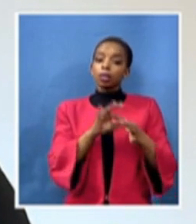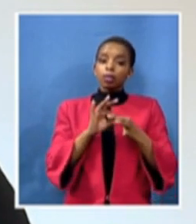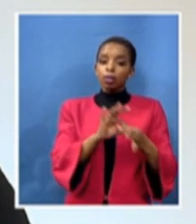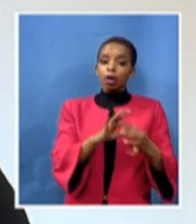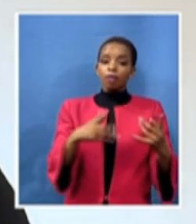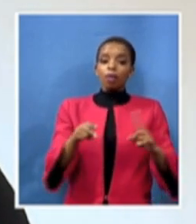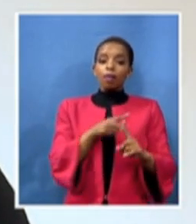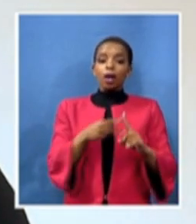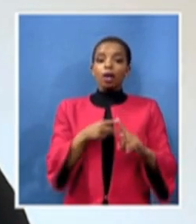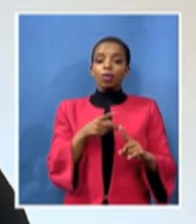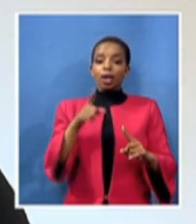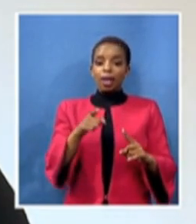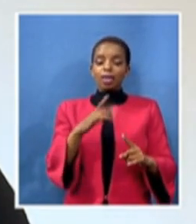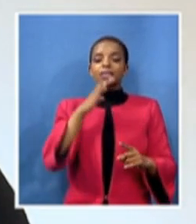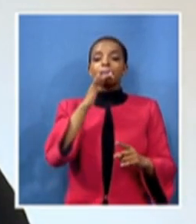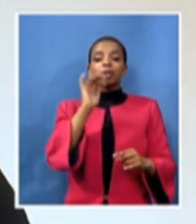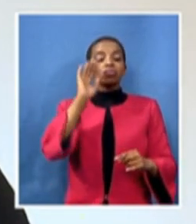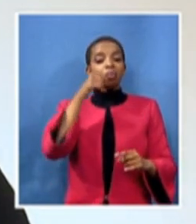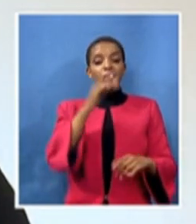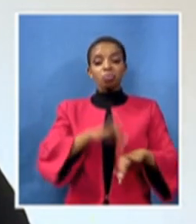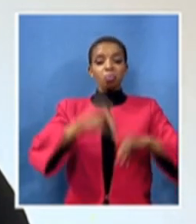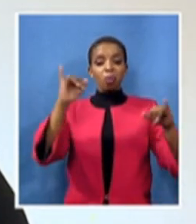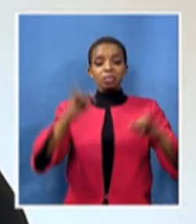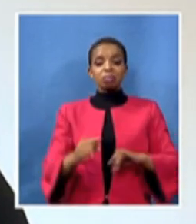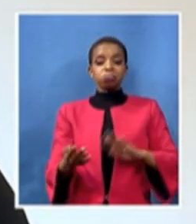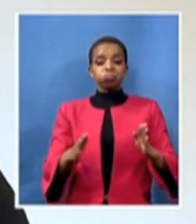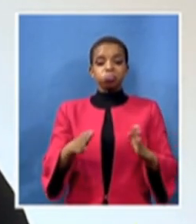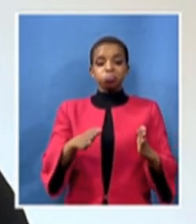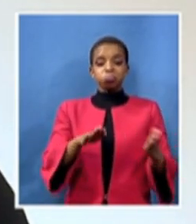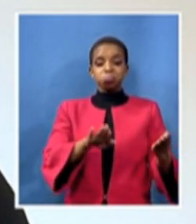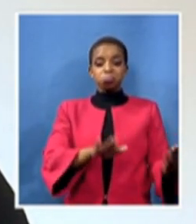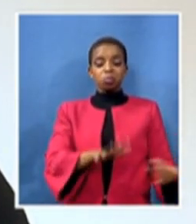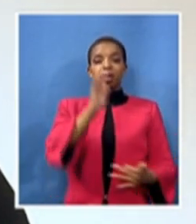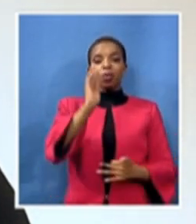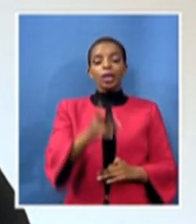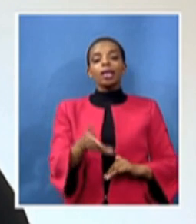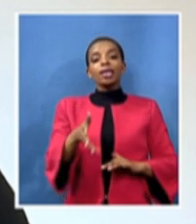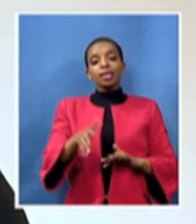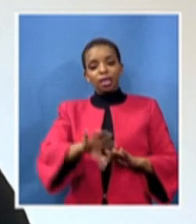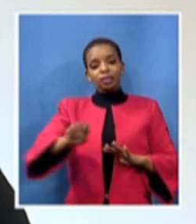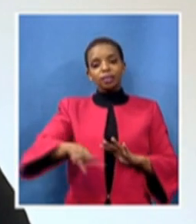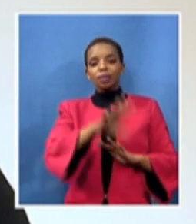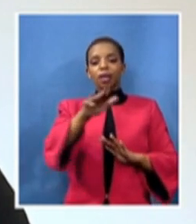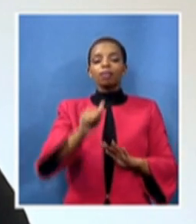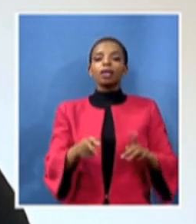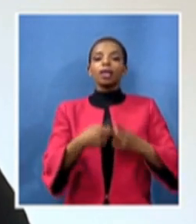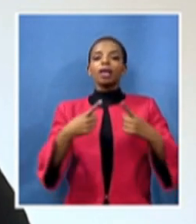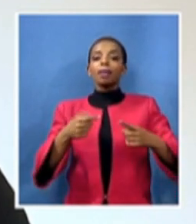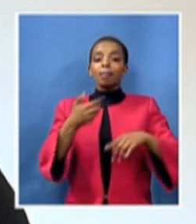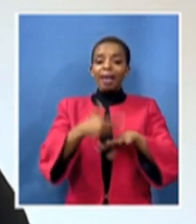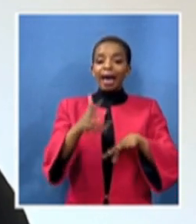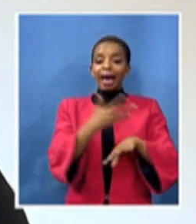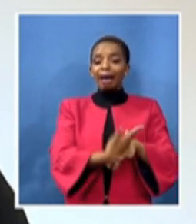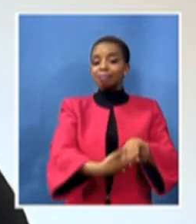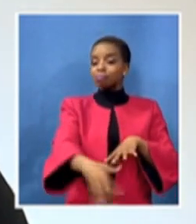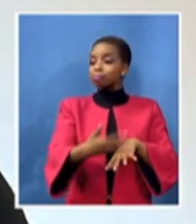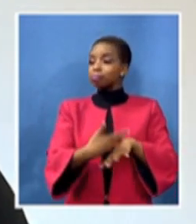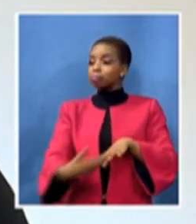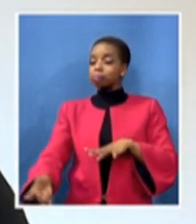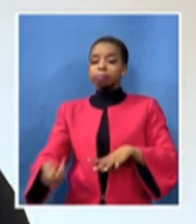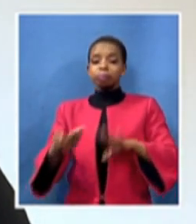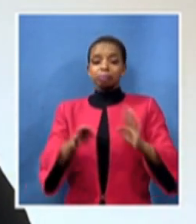South Africa, a lot of blood was shed for our liberation. It was women in particular who enjoyed harsher